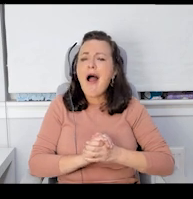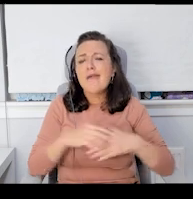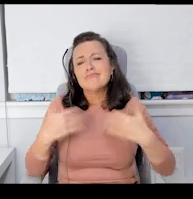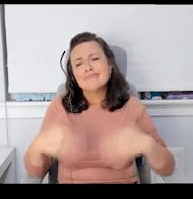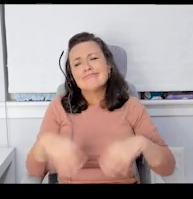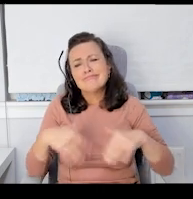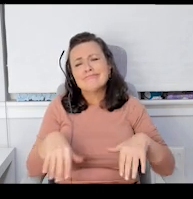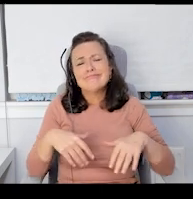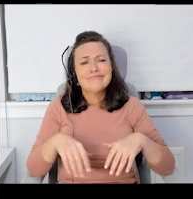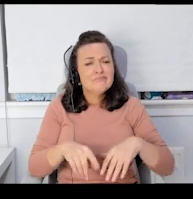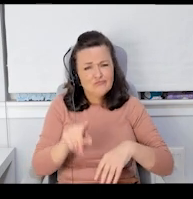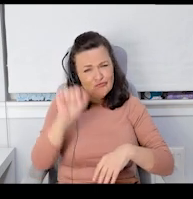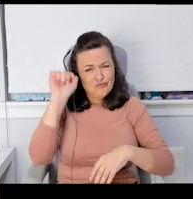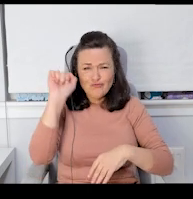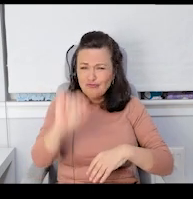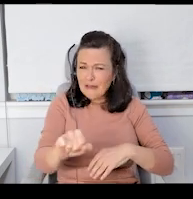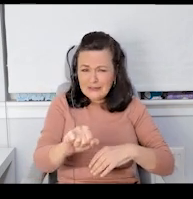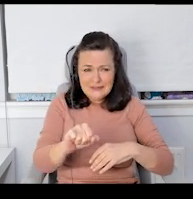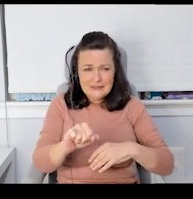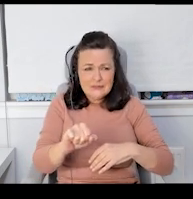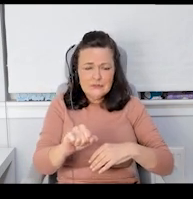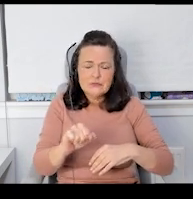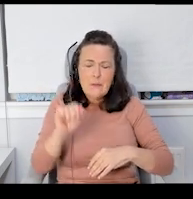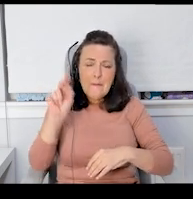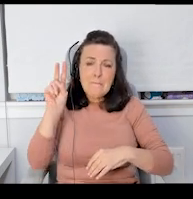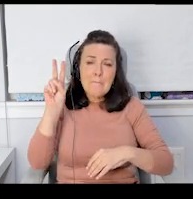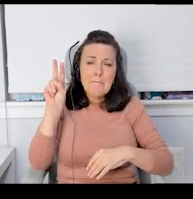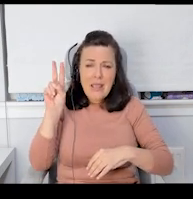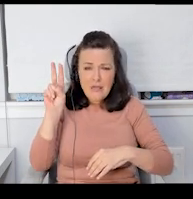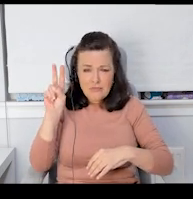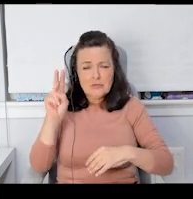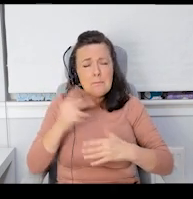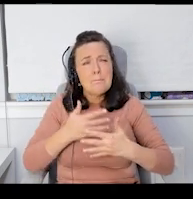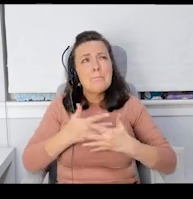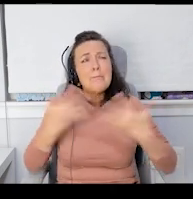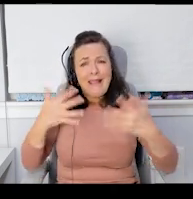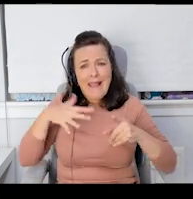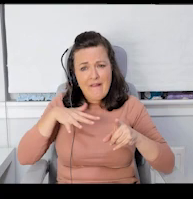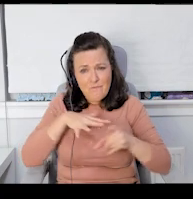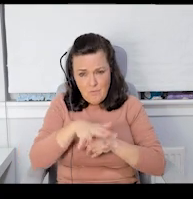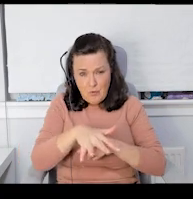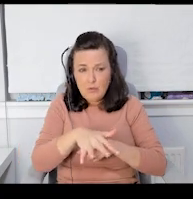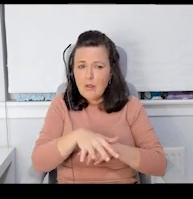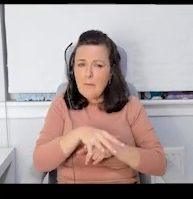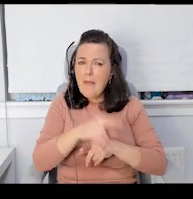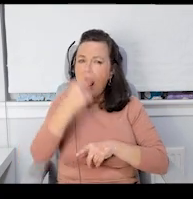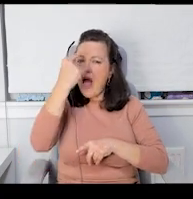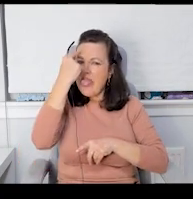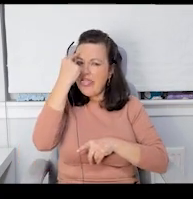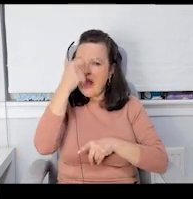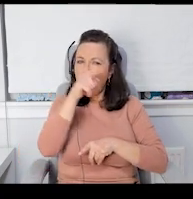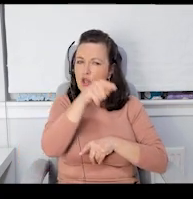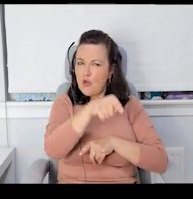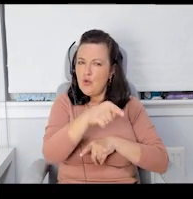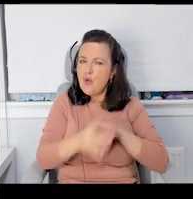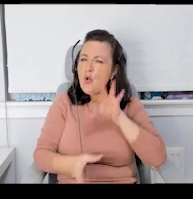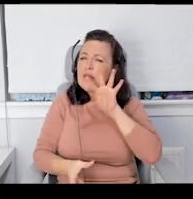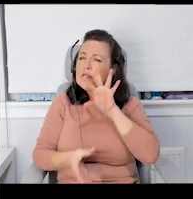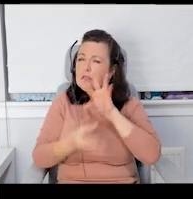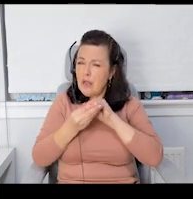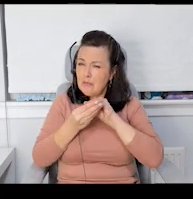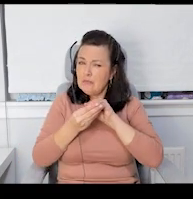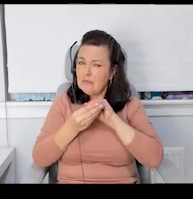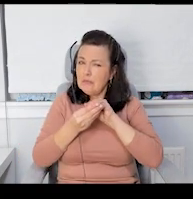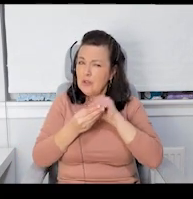fantastic, Bethany, and you're right, you know, parents are a key influencer, but I think the key message from yourself there is about having that right information to make your